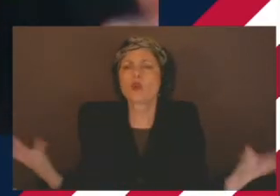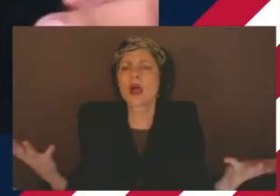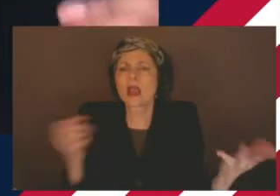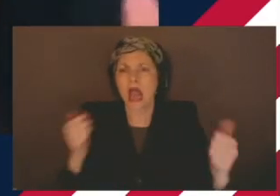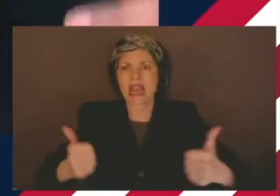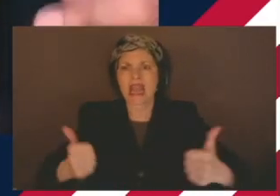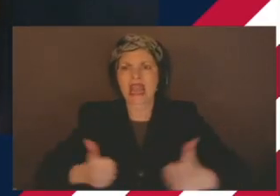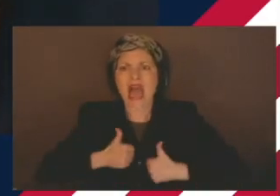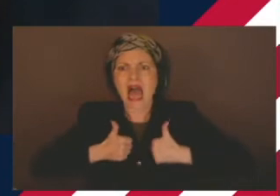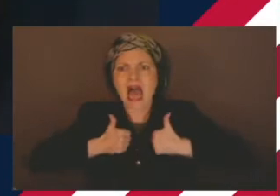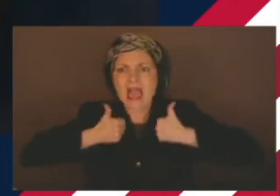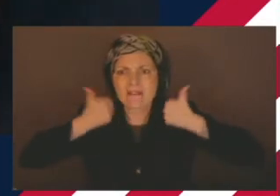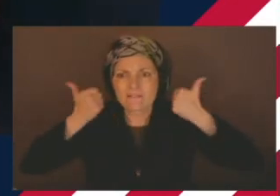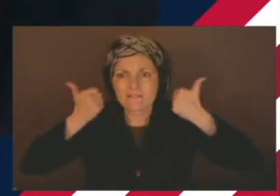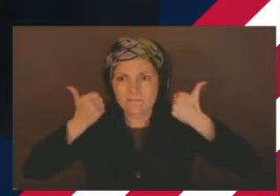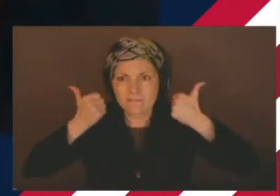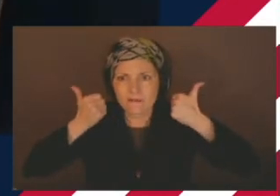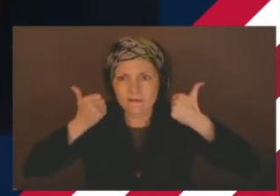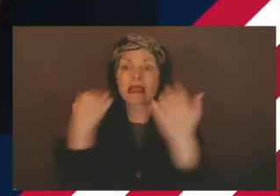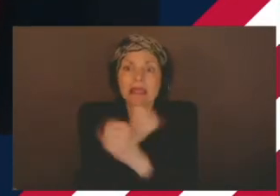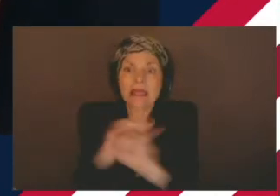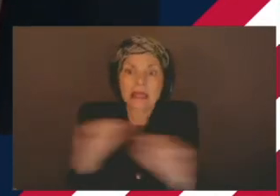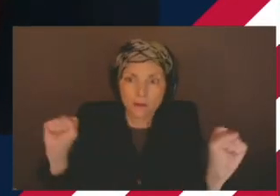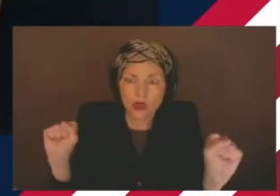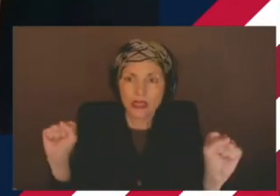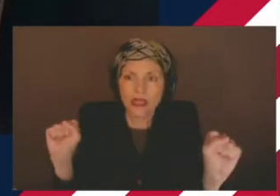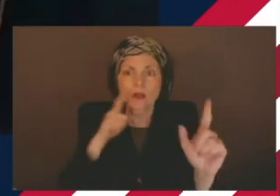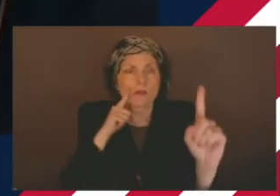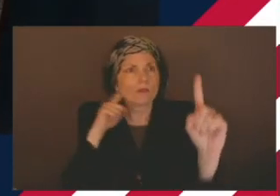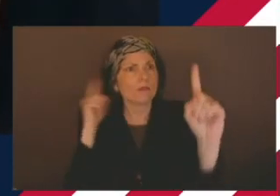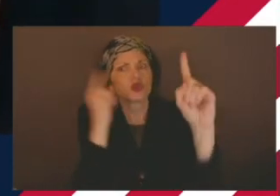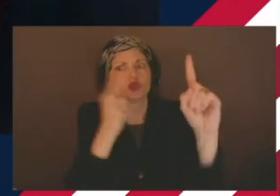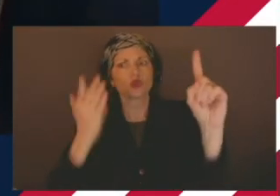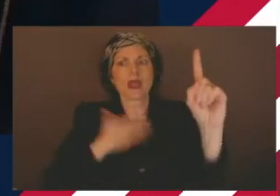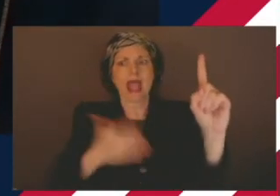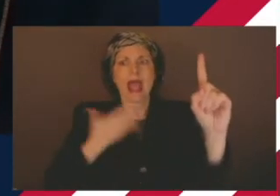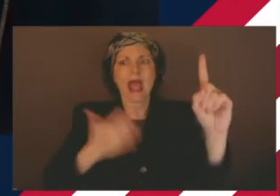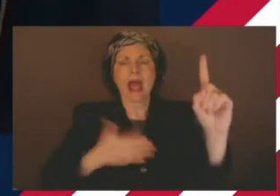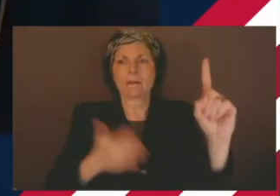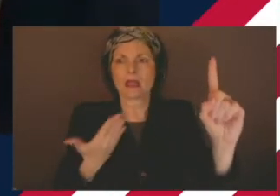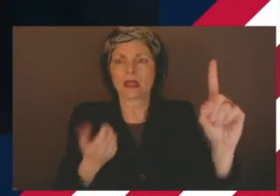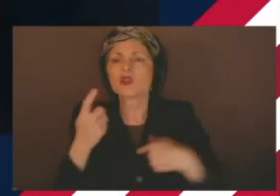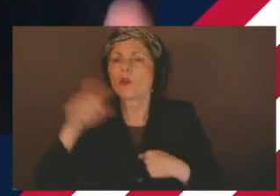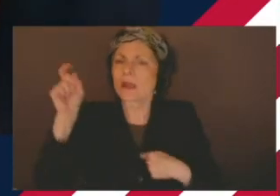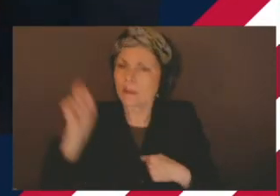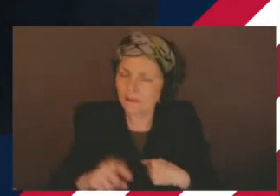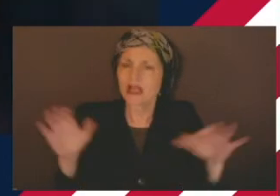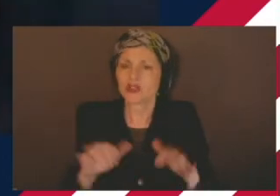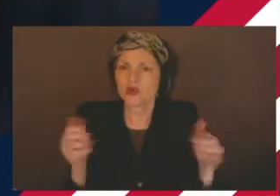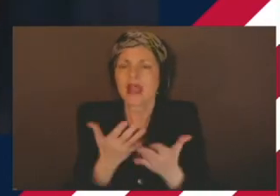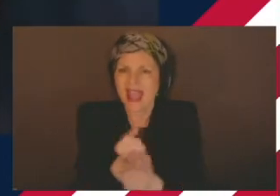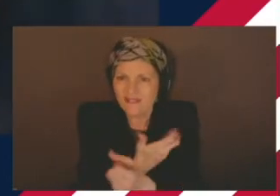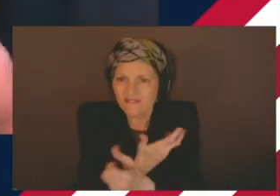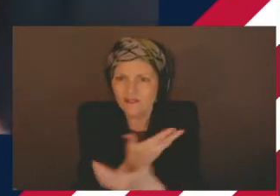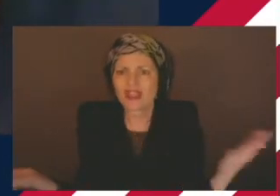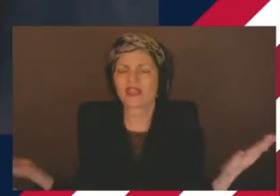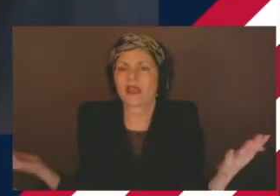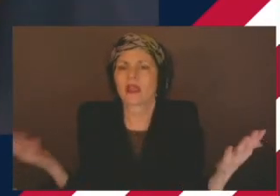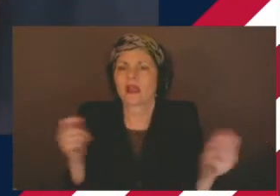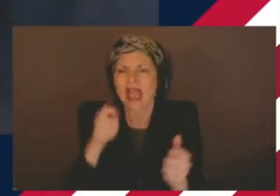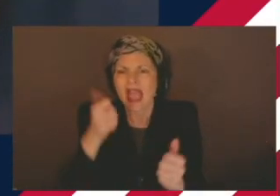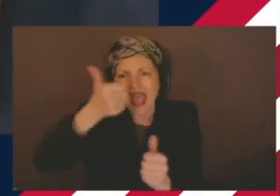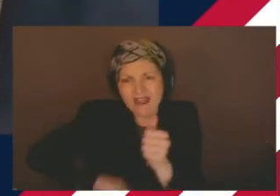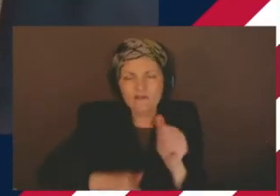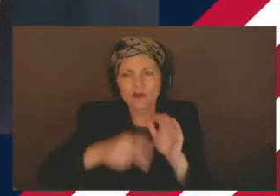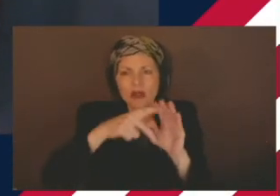we need to do a DM on every public policy on the DL, a death measurement on every piece of public policy on the down